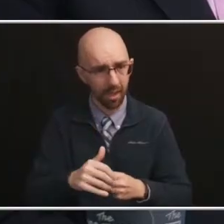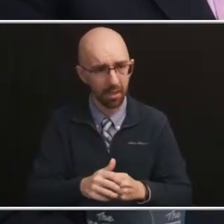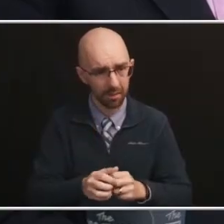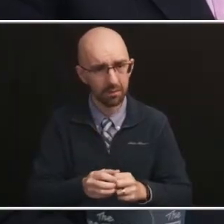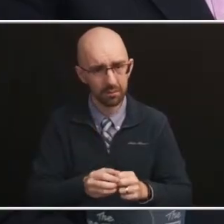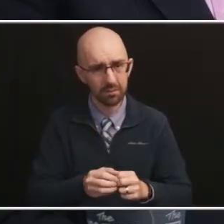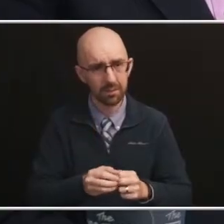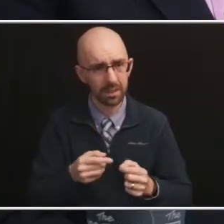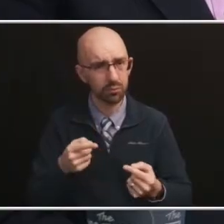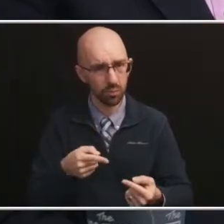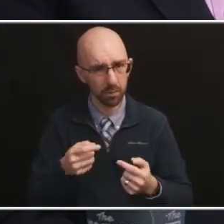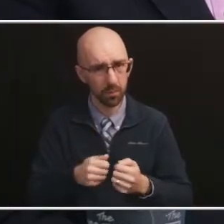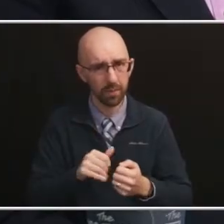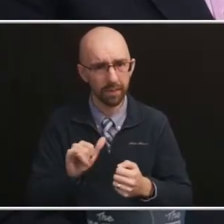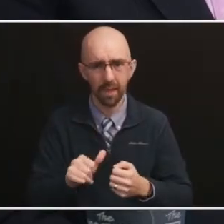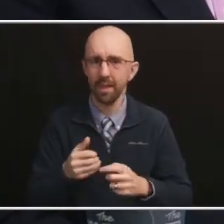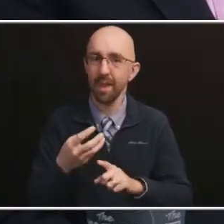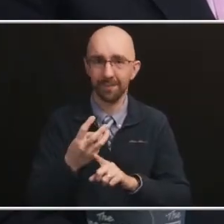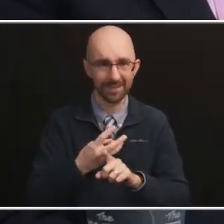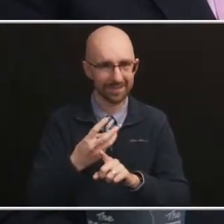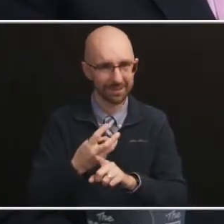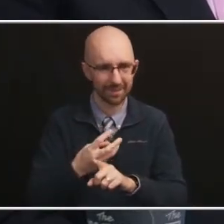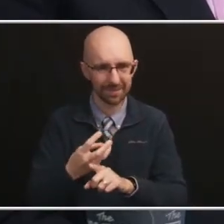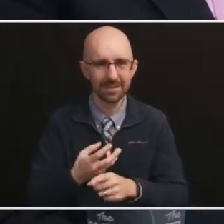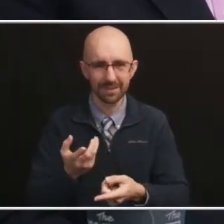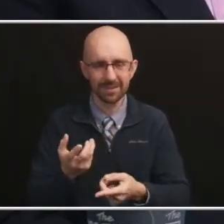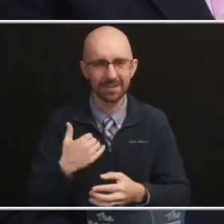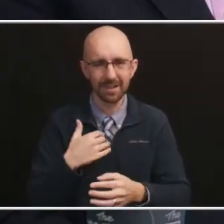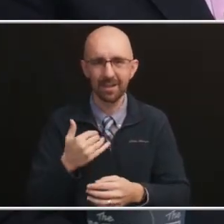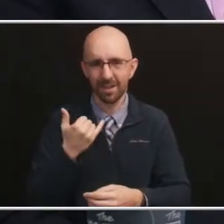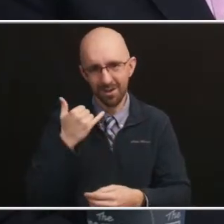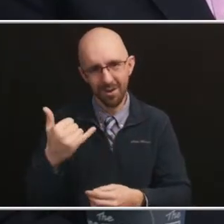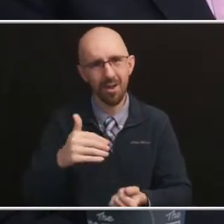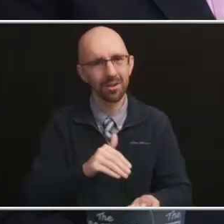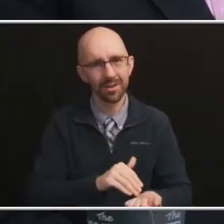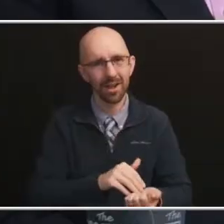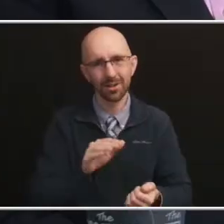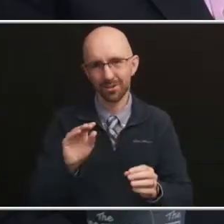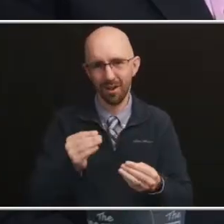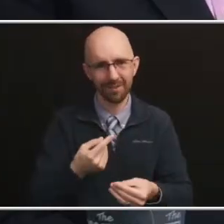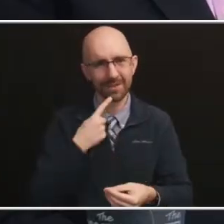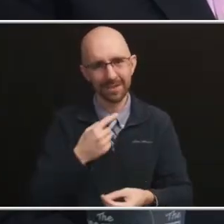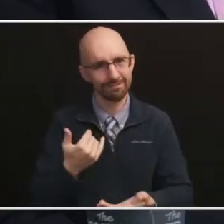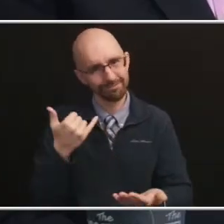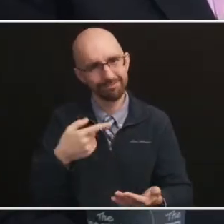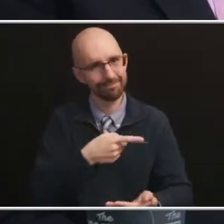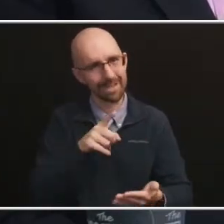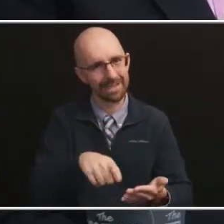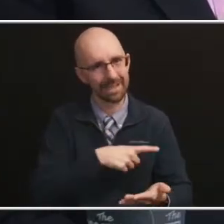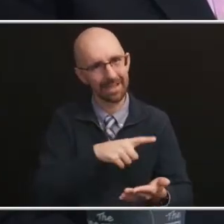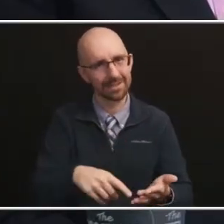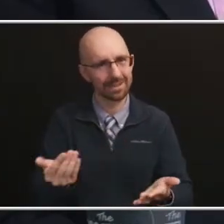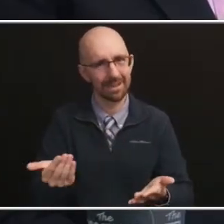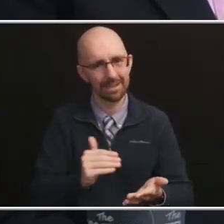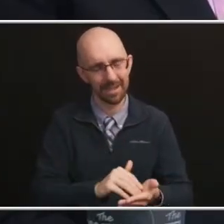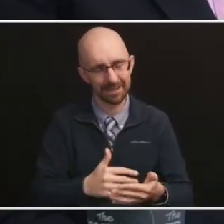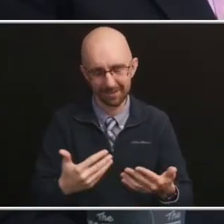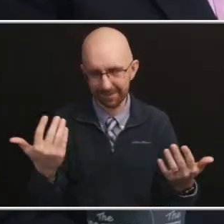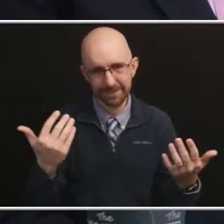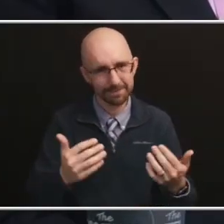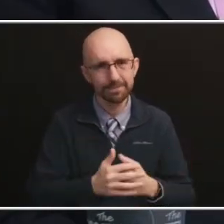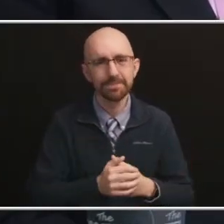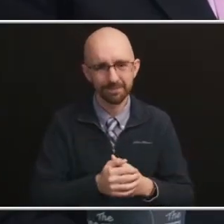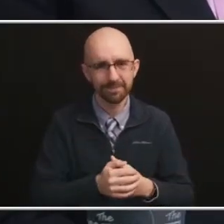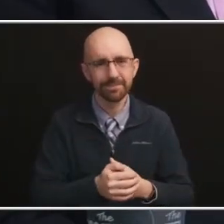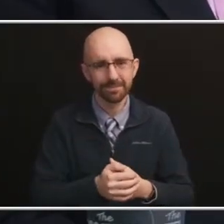that? Every 6 months, Yeah. I call There's Dr. a Burns' fight. office and say, yes, well, they've canceled us again. Oh my So, yeah. goodness. So they